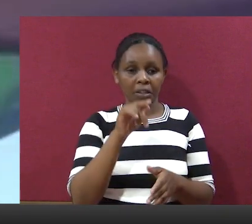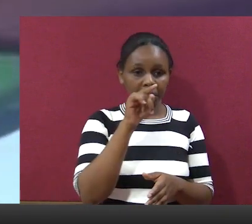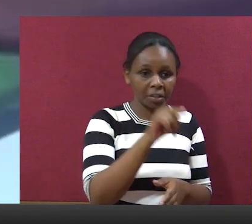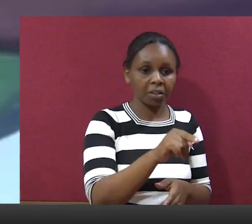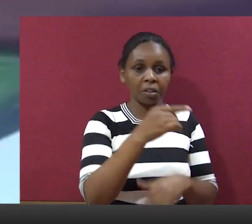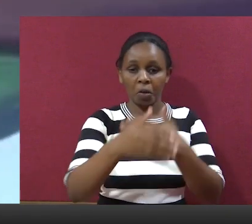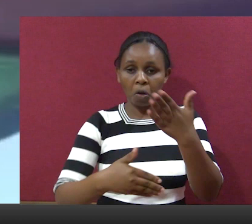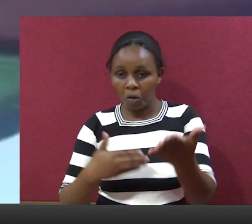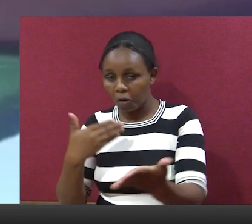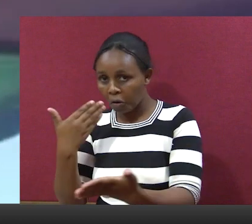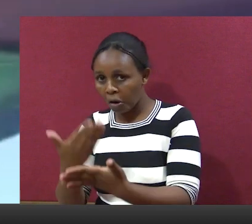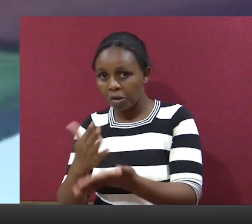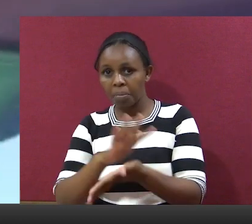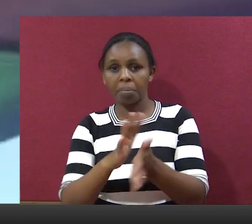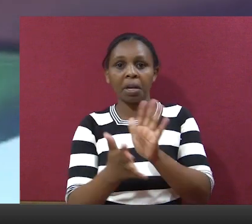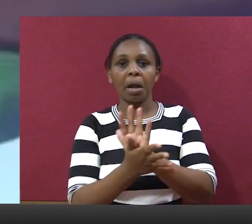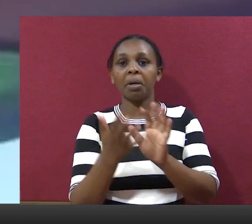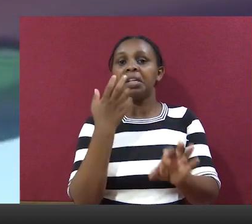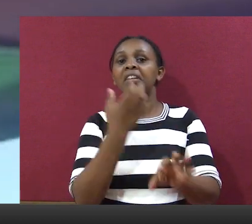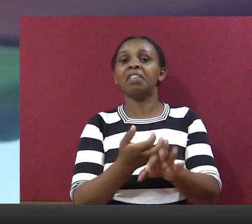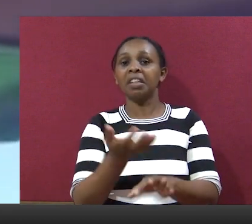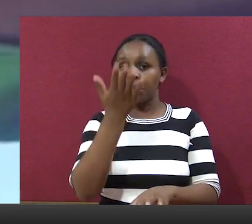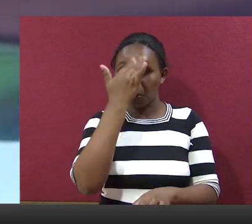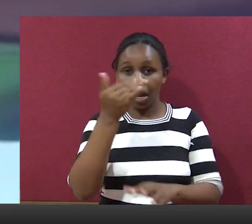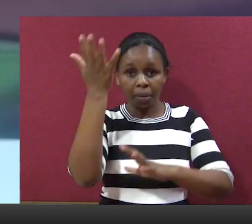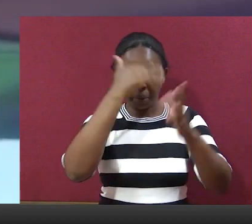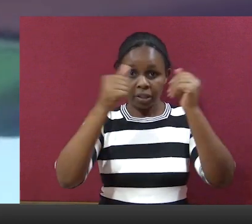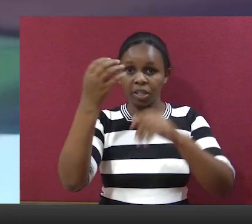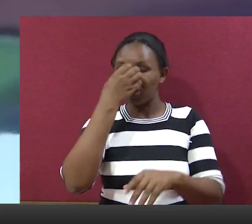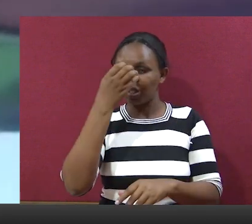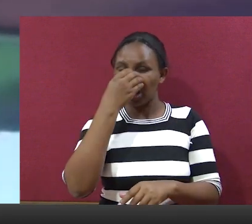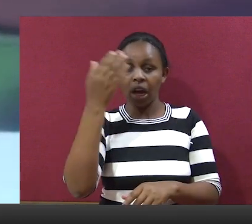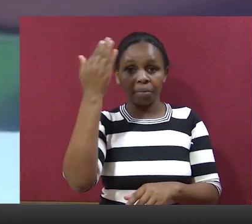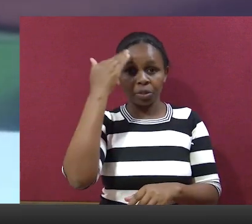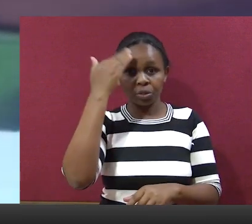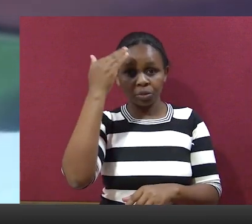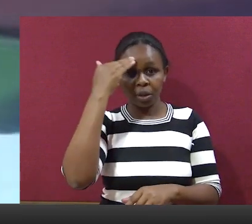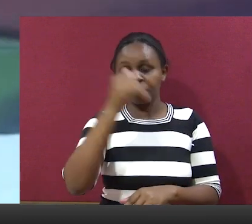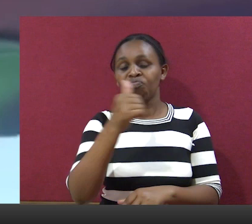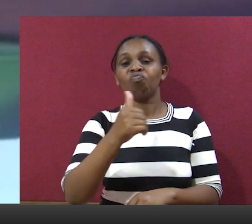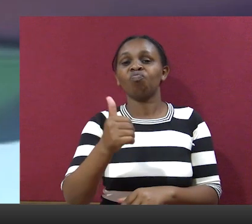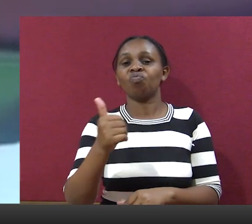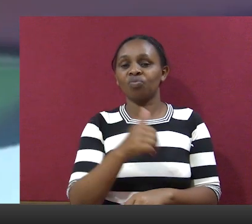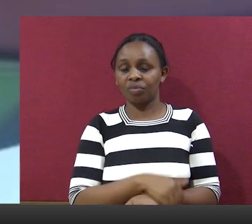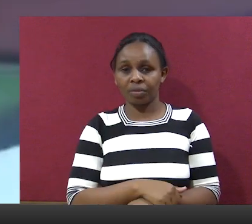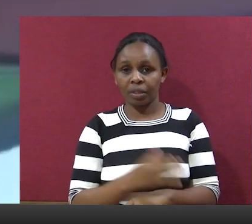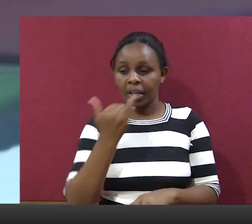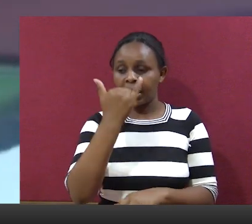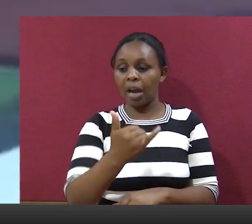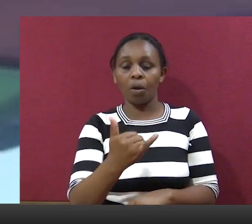Akasema hii yote imekuwa ngumu kwa sababu William Ruto anamjua sana na mimi namjua sana.